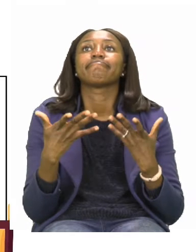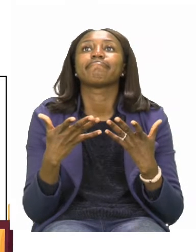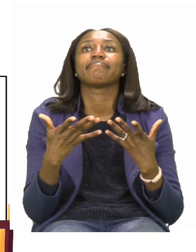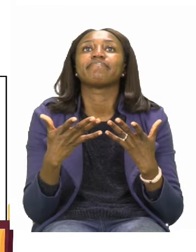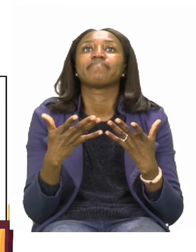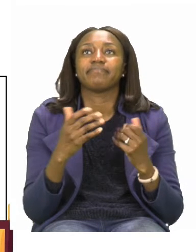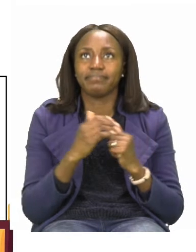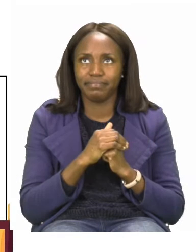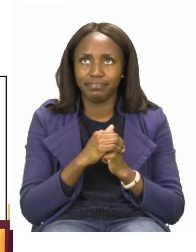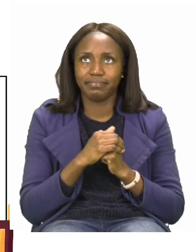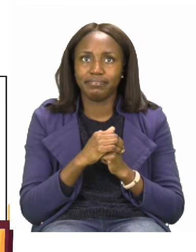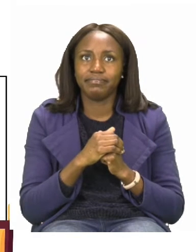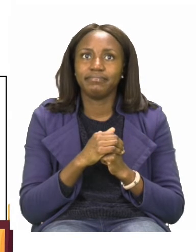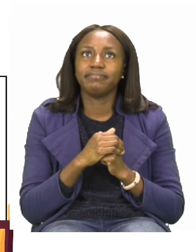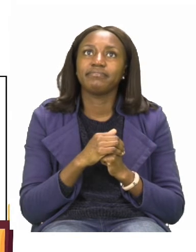find in the story?